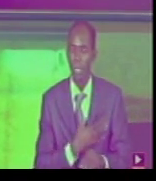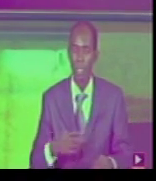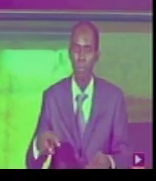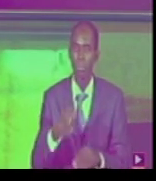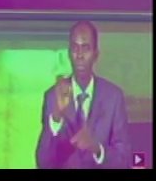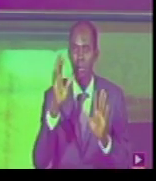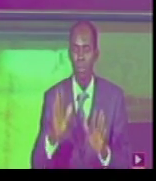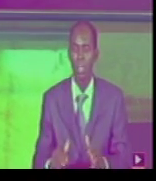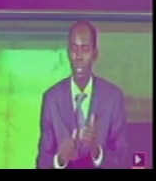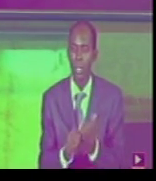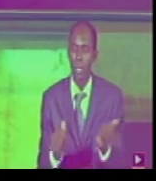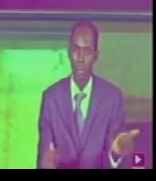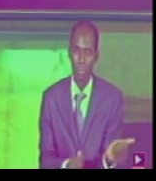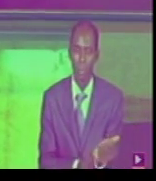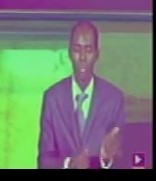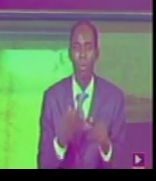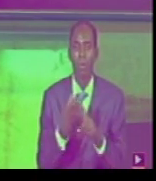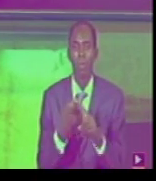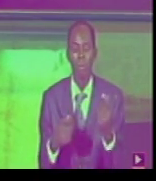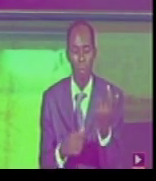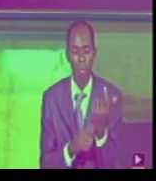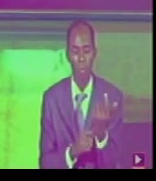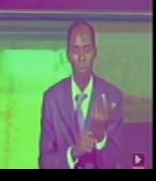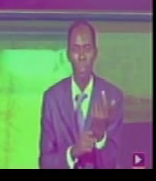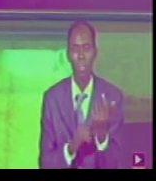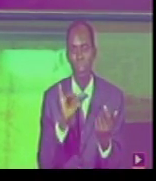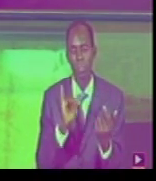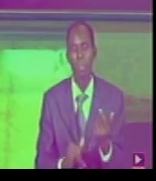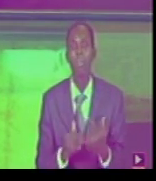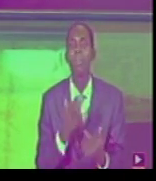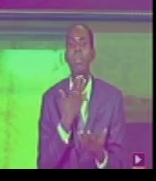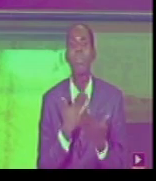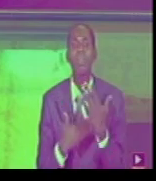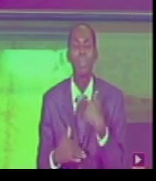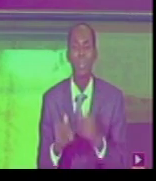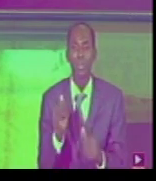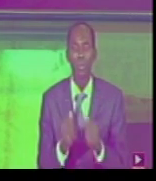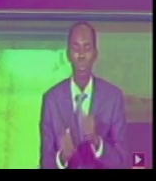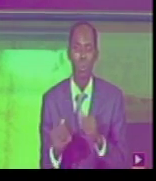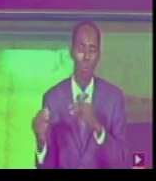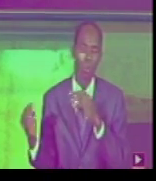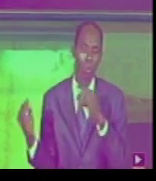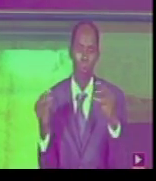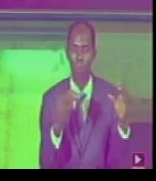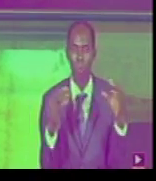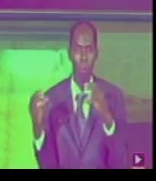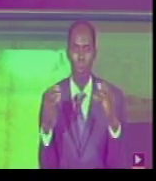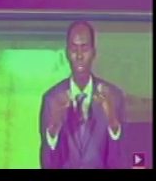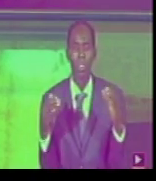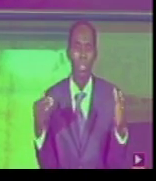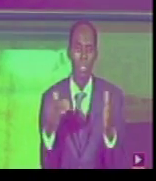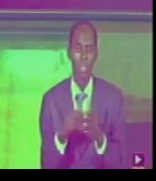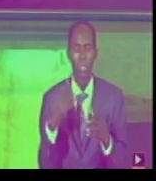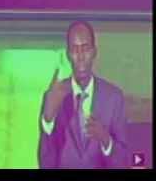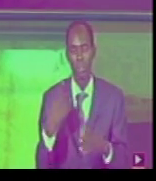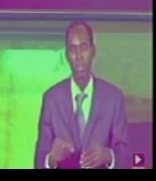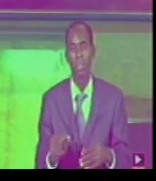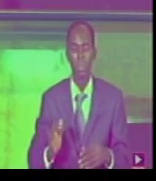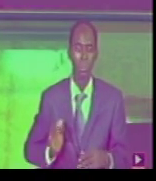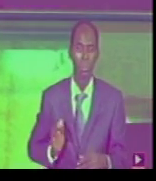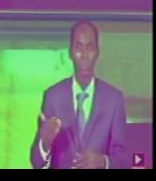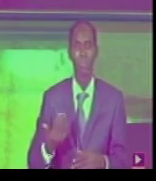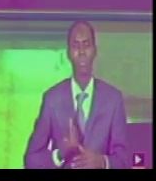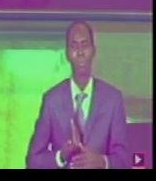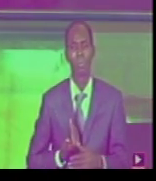Abstain from fleshly lusts which war against the soul.